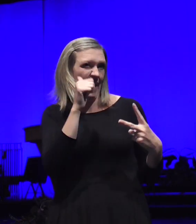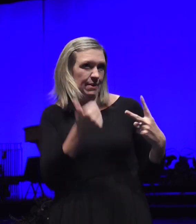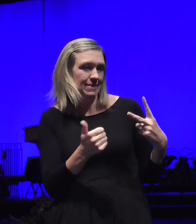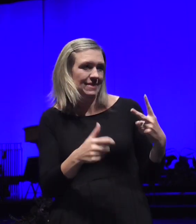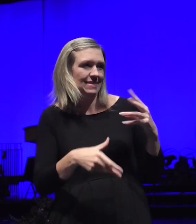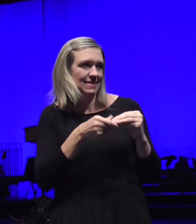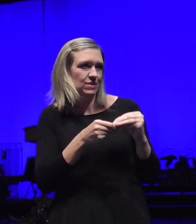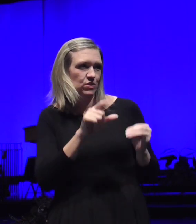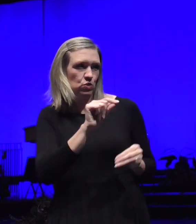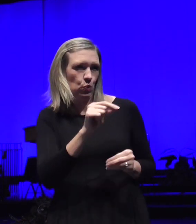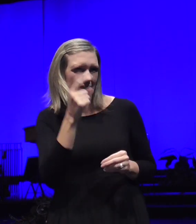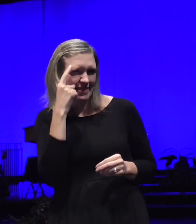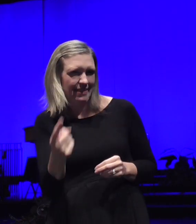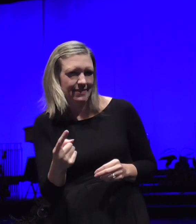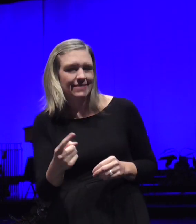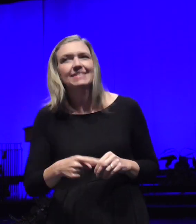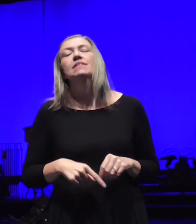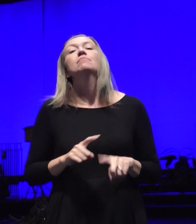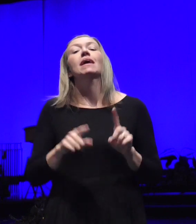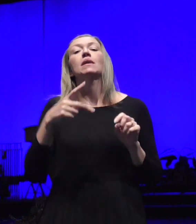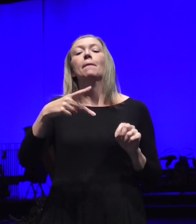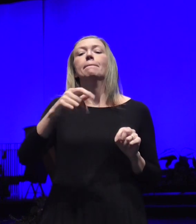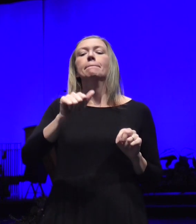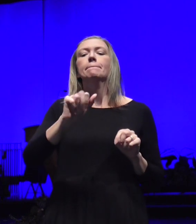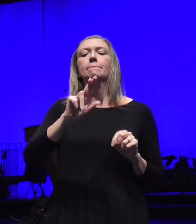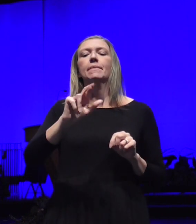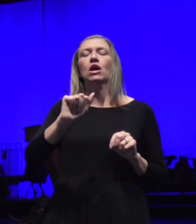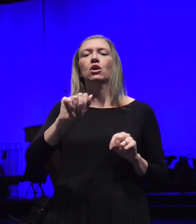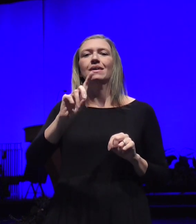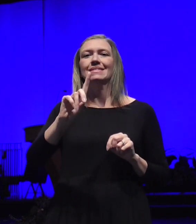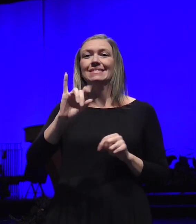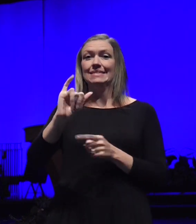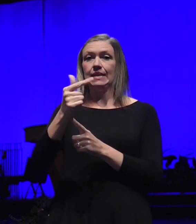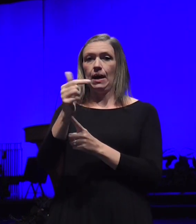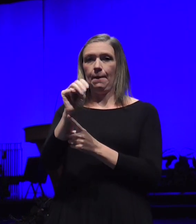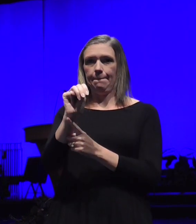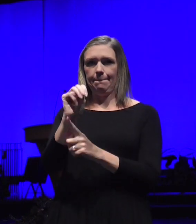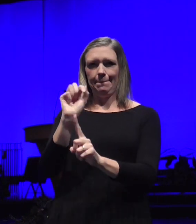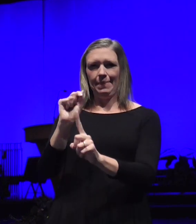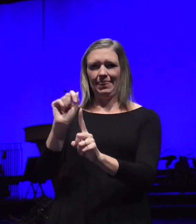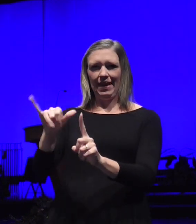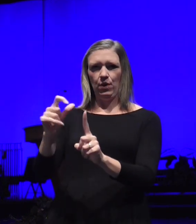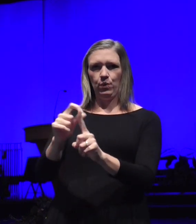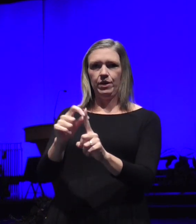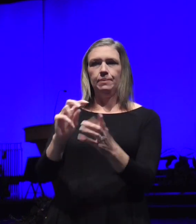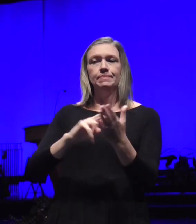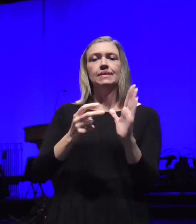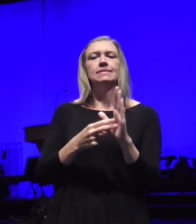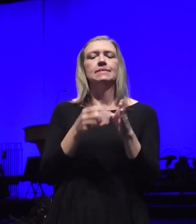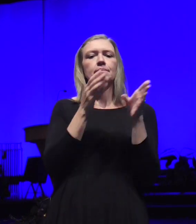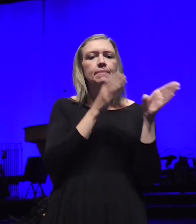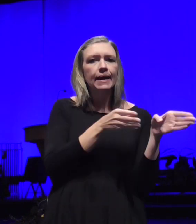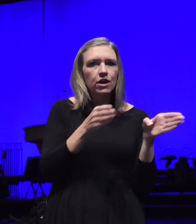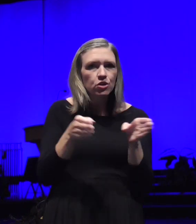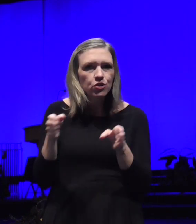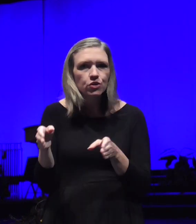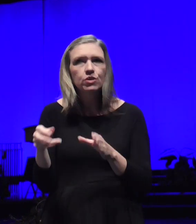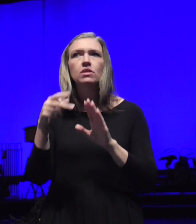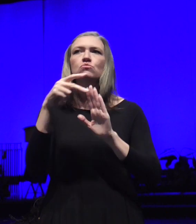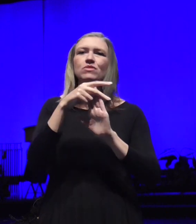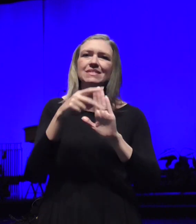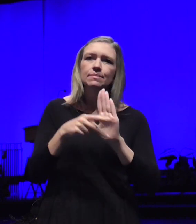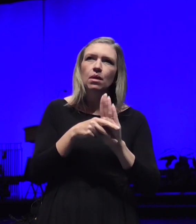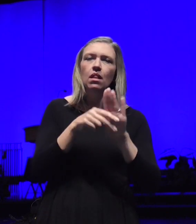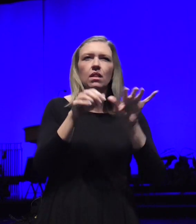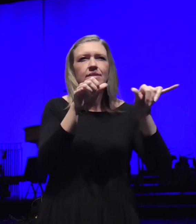But what is a paradigm? Well, a paradigm is a pattern, it's a principle, it's a